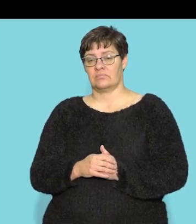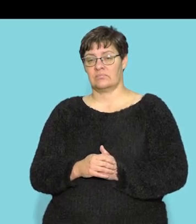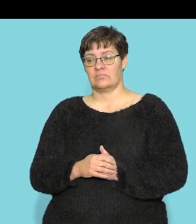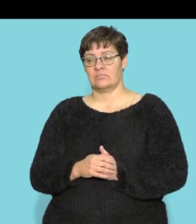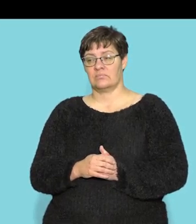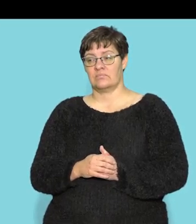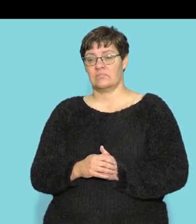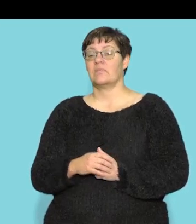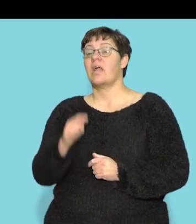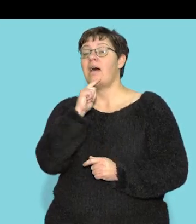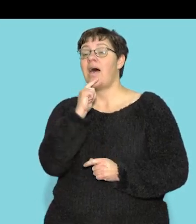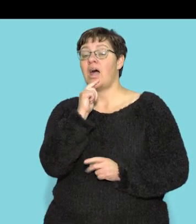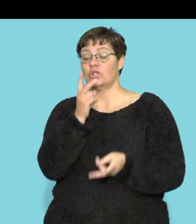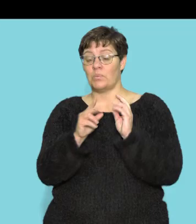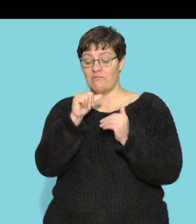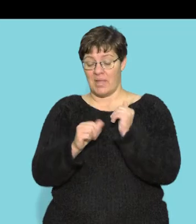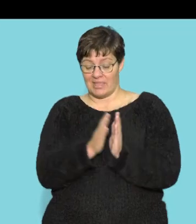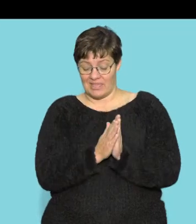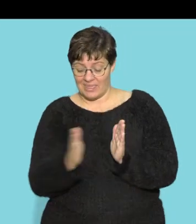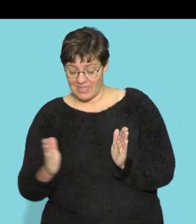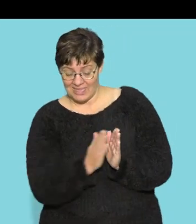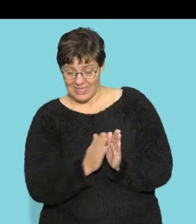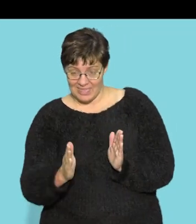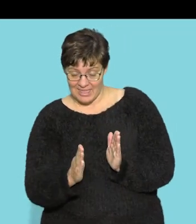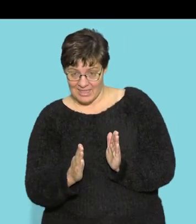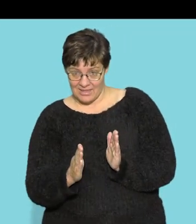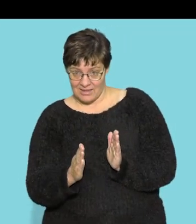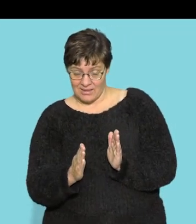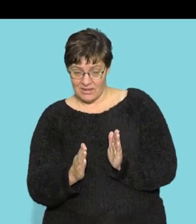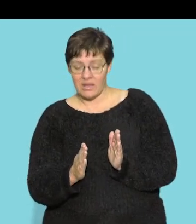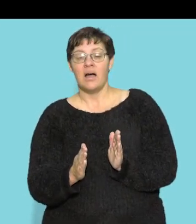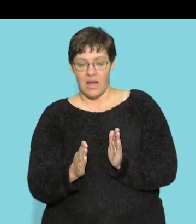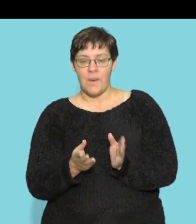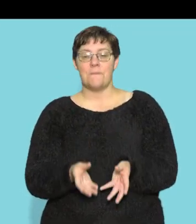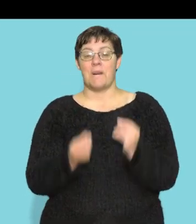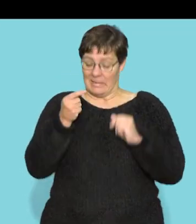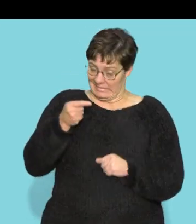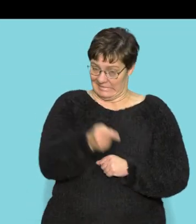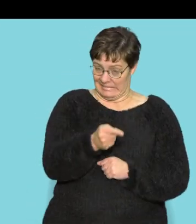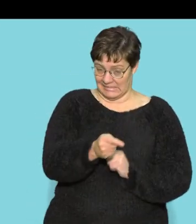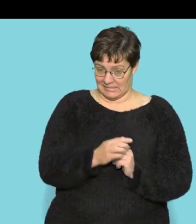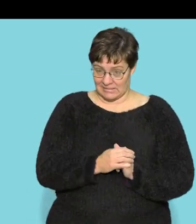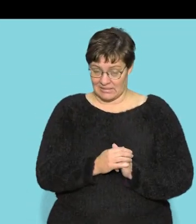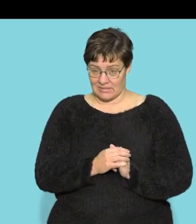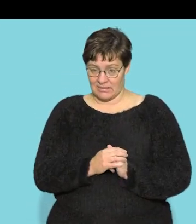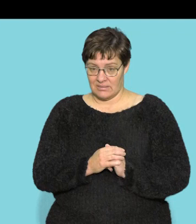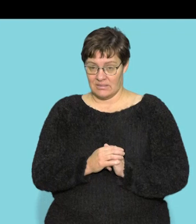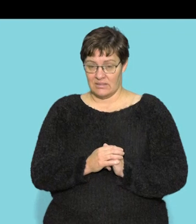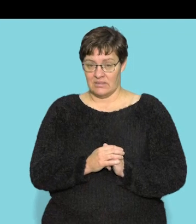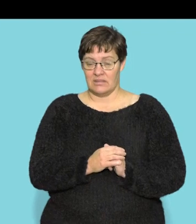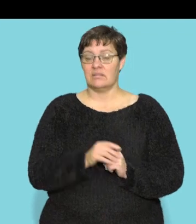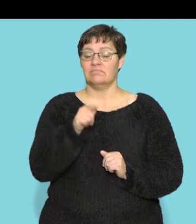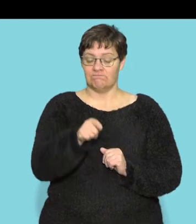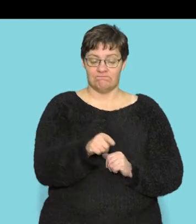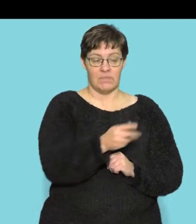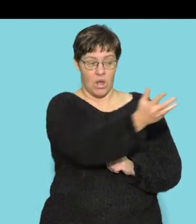The one maturing within 12 months. Remember, the one that's going to mature within 12 months